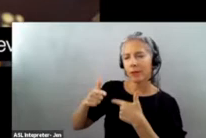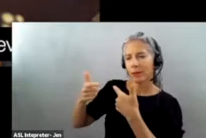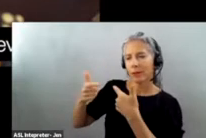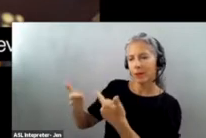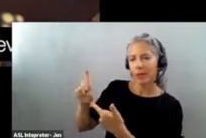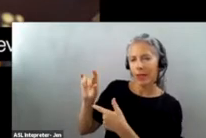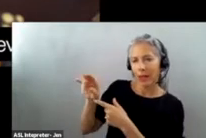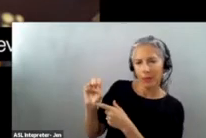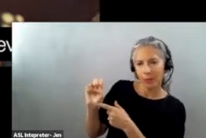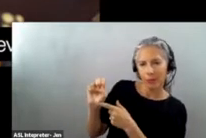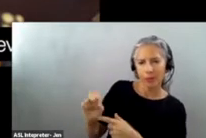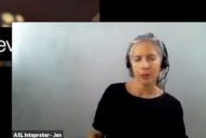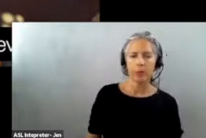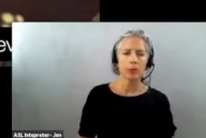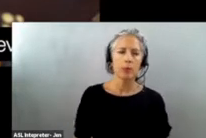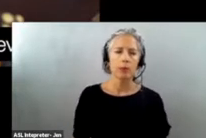Diane.